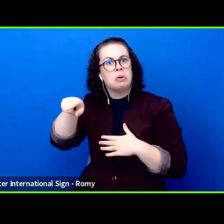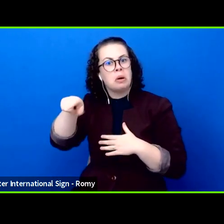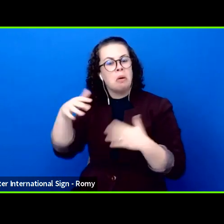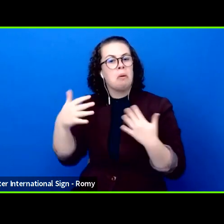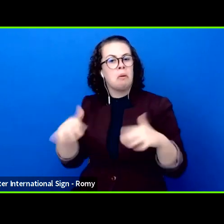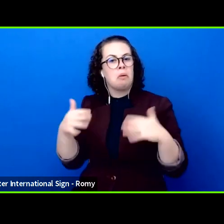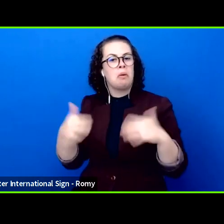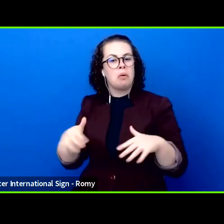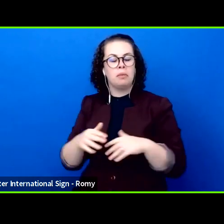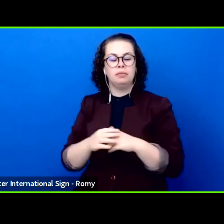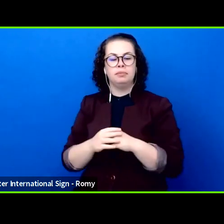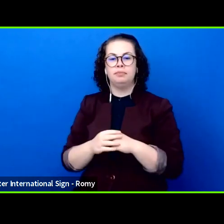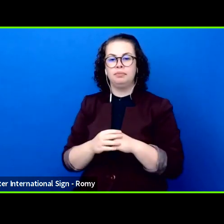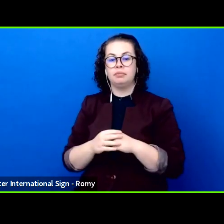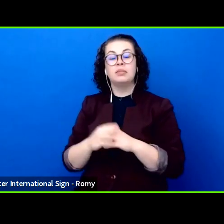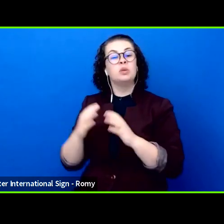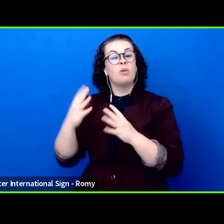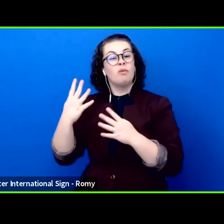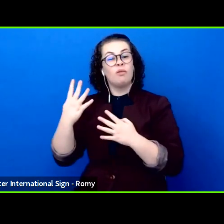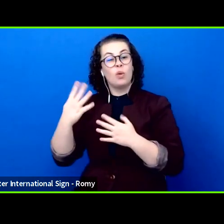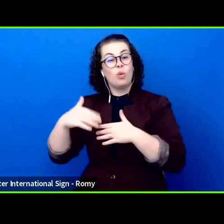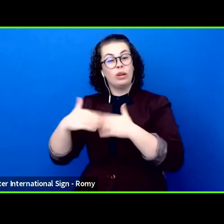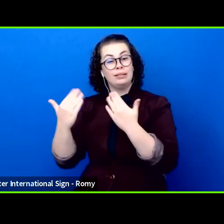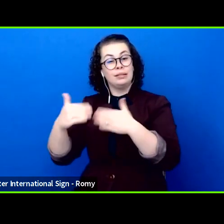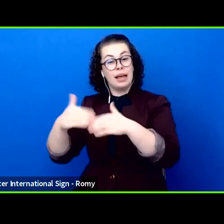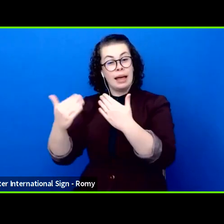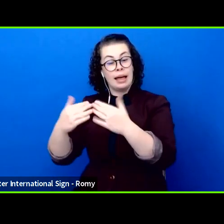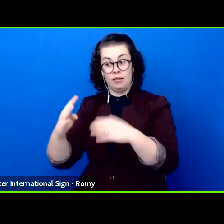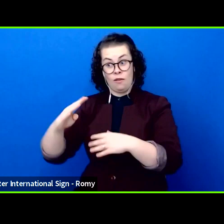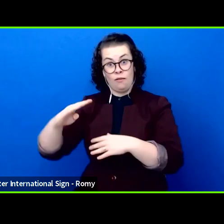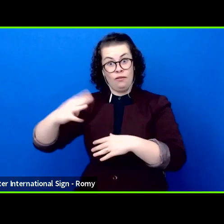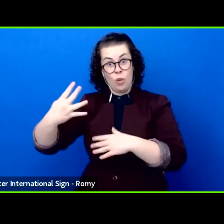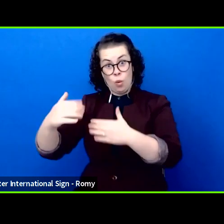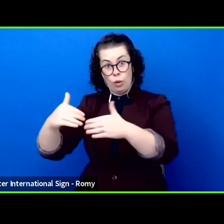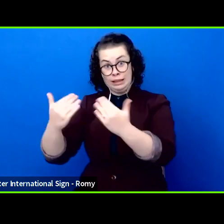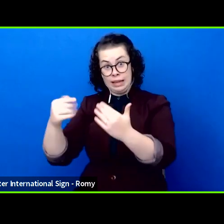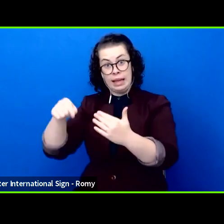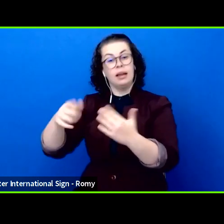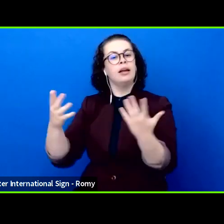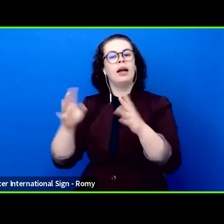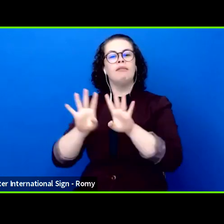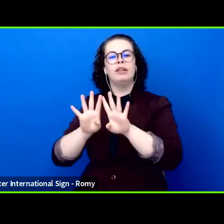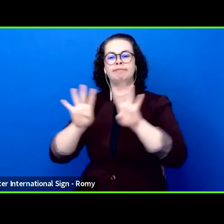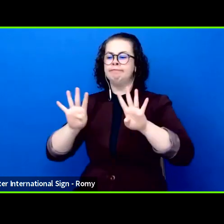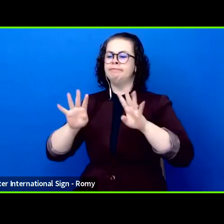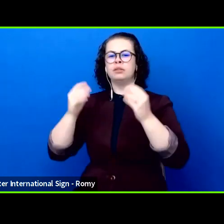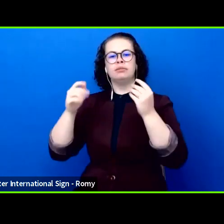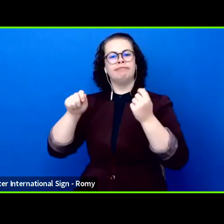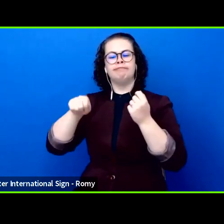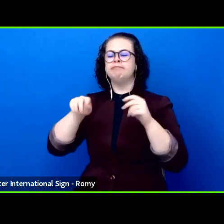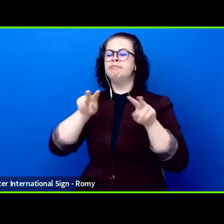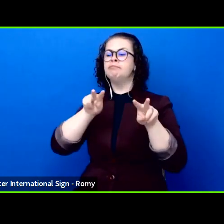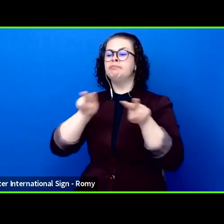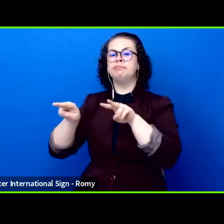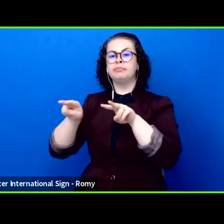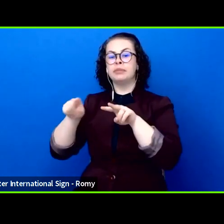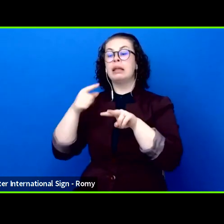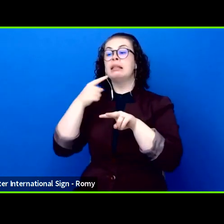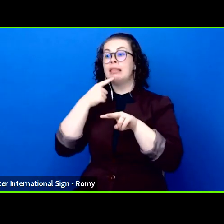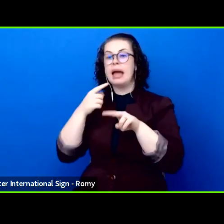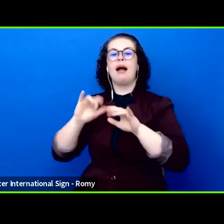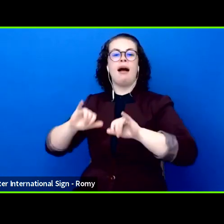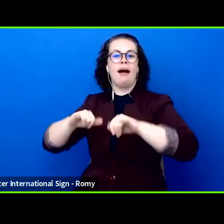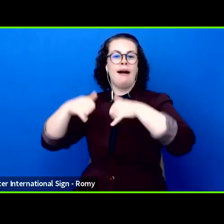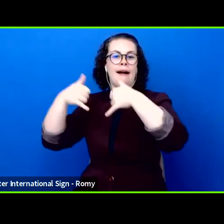on the last day, an international jury will award a prize to one of the participating directors.